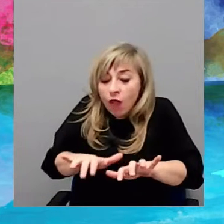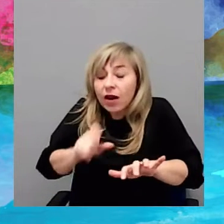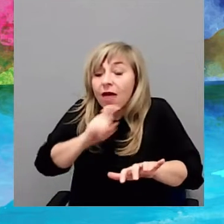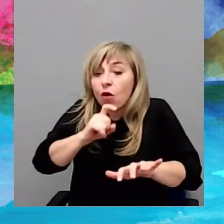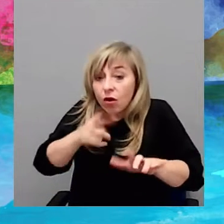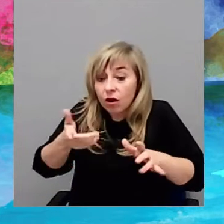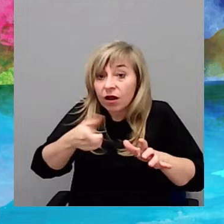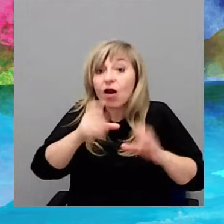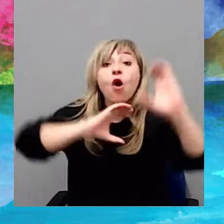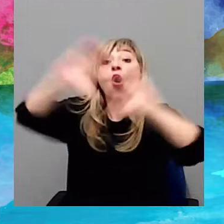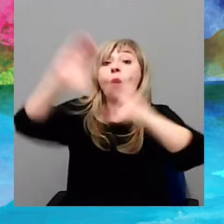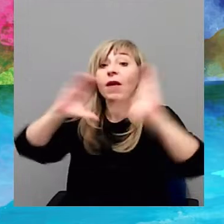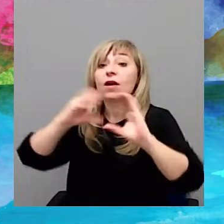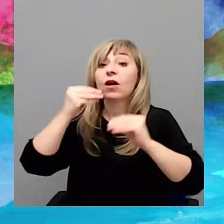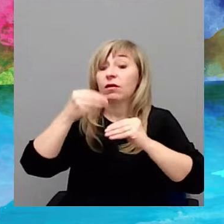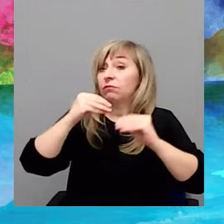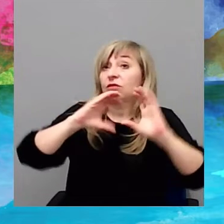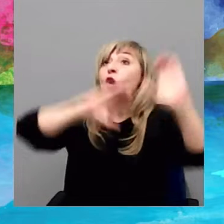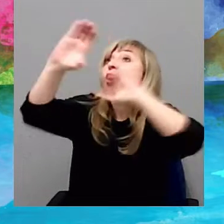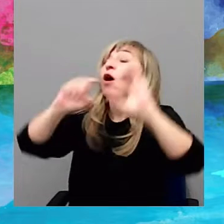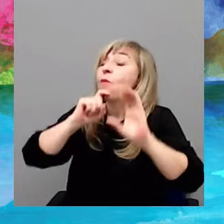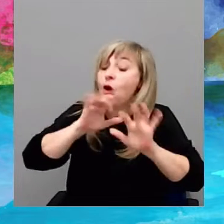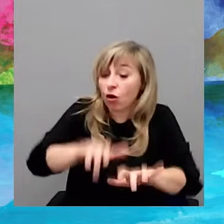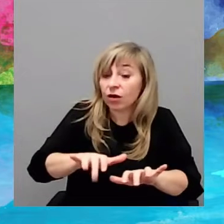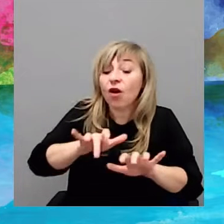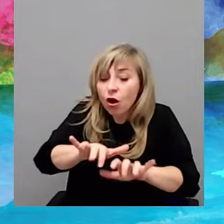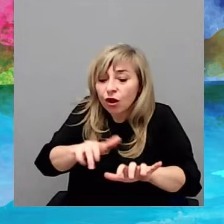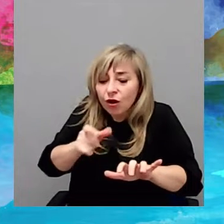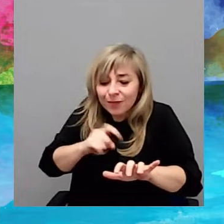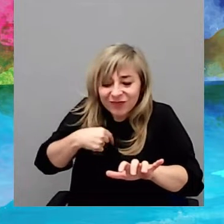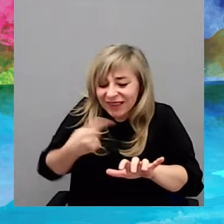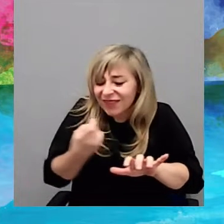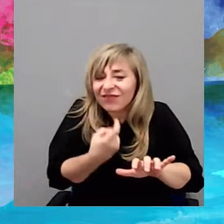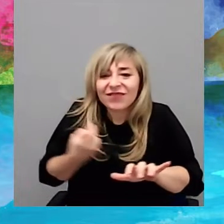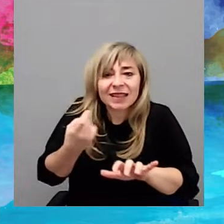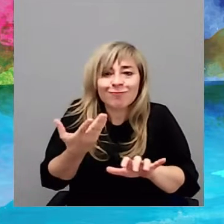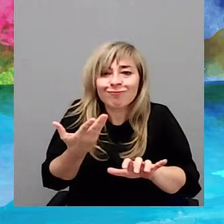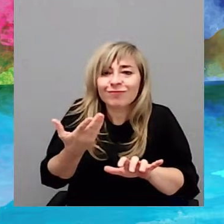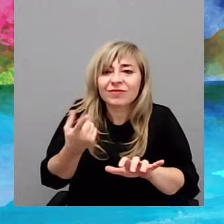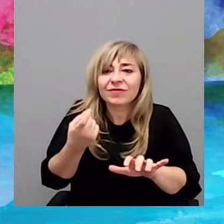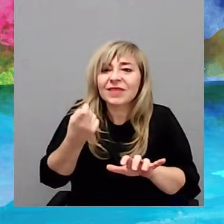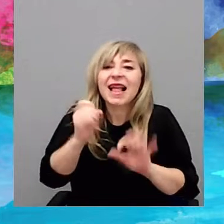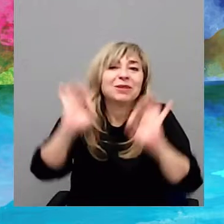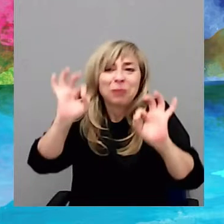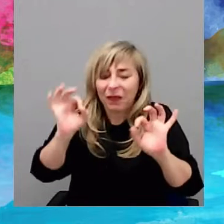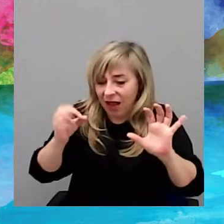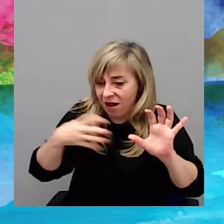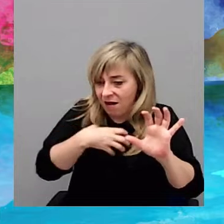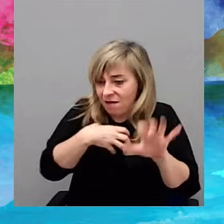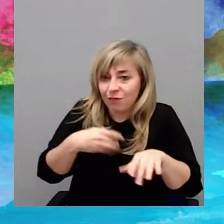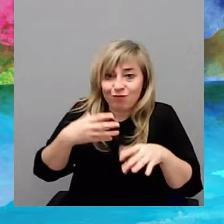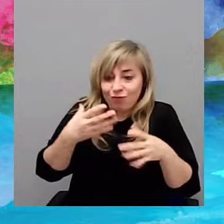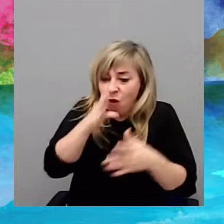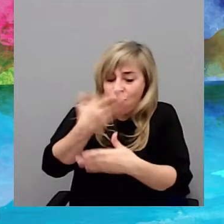and he uses a computer to communicate, and to control that, he needs a special